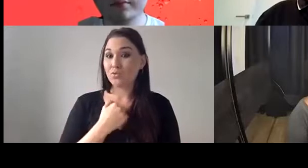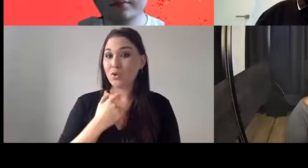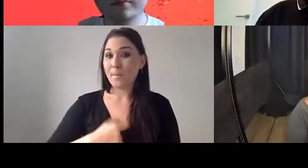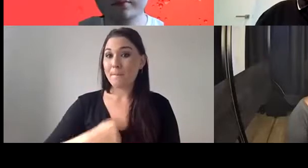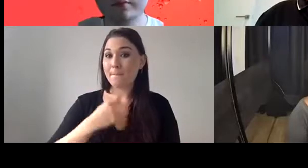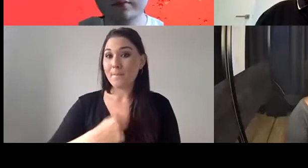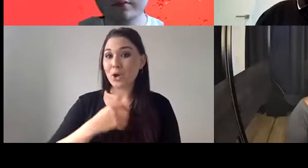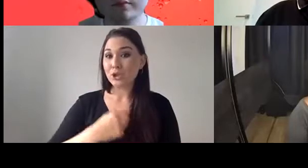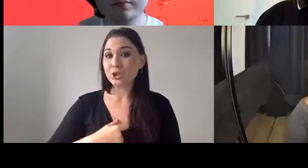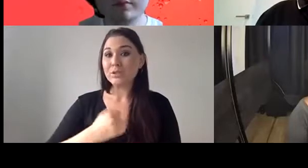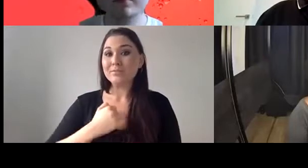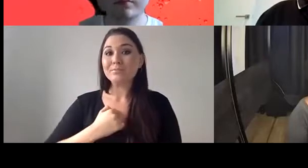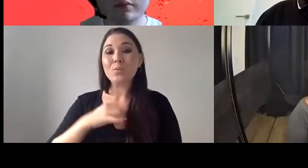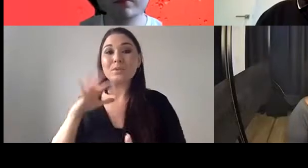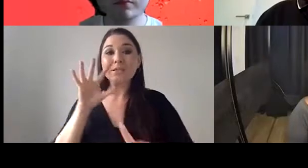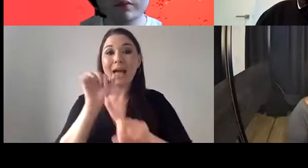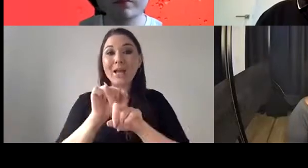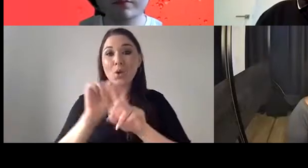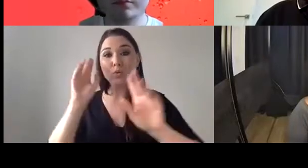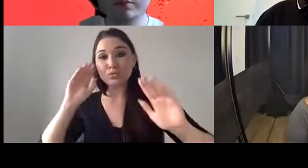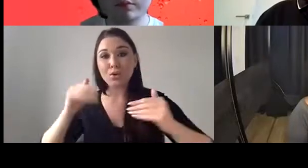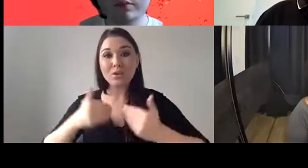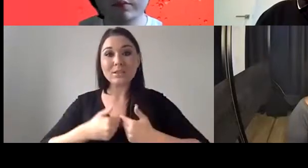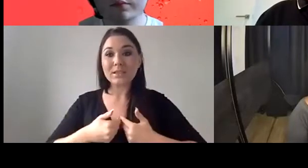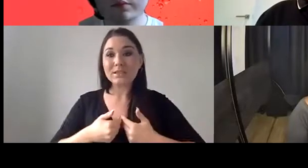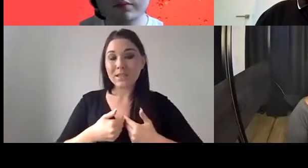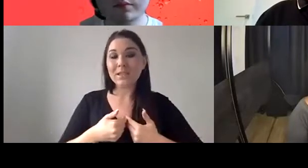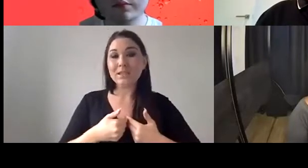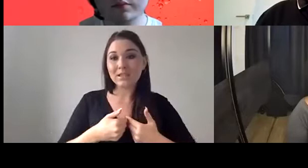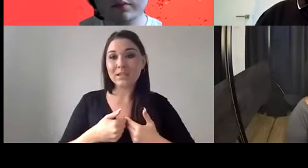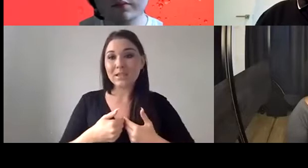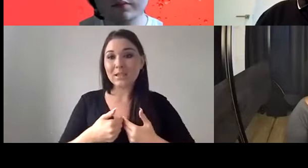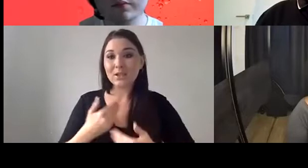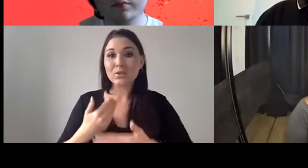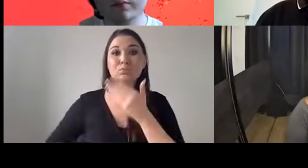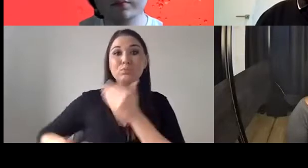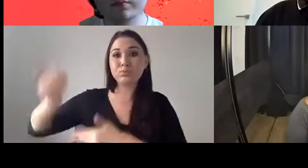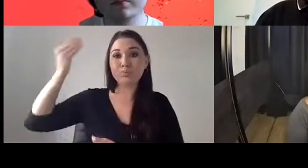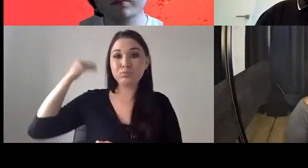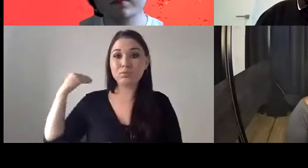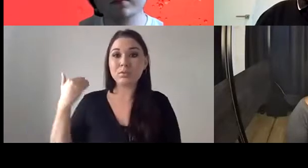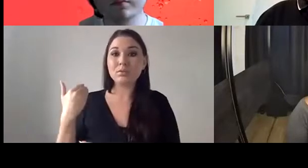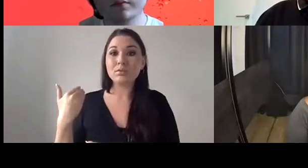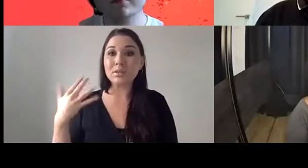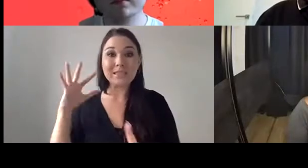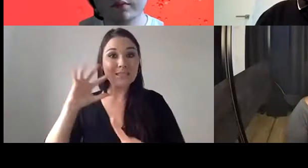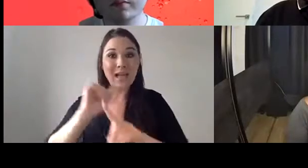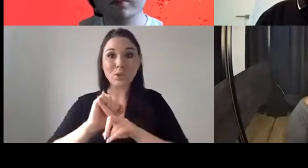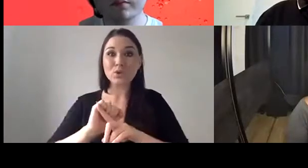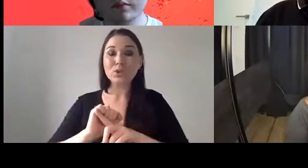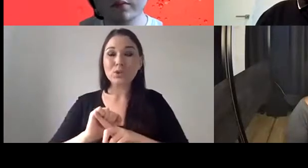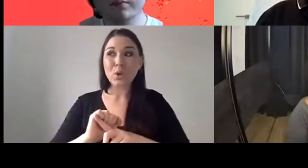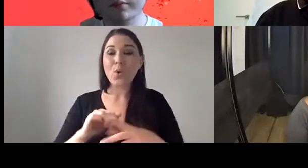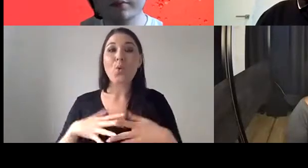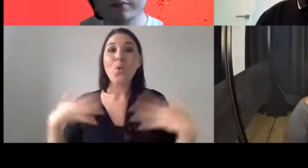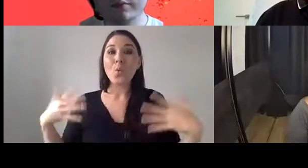diagnosed autistic a while back, and man, that diagnosis was a lot to hear at first,